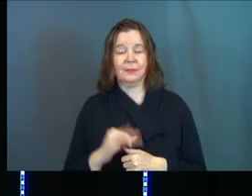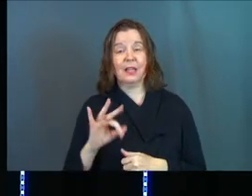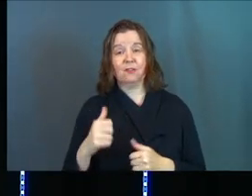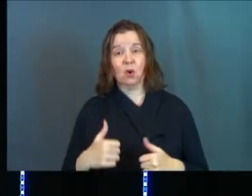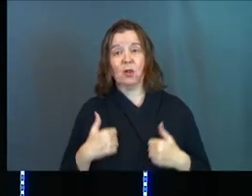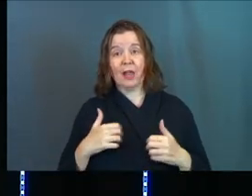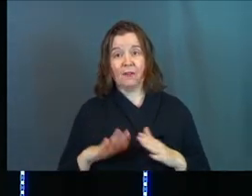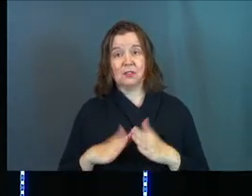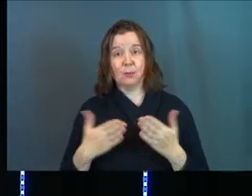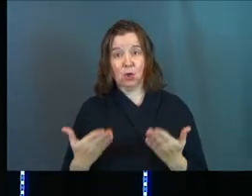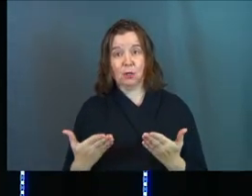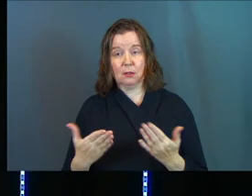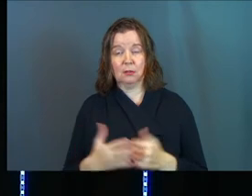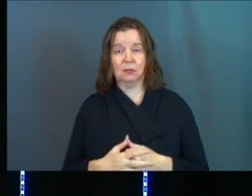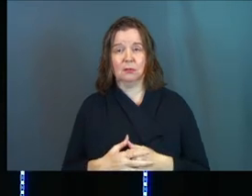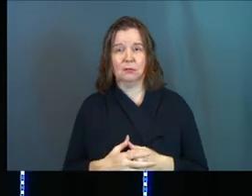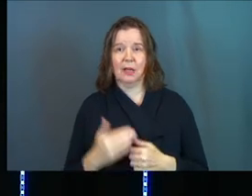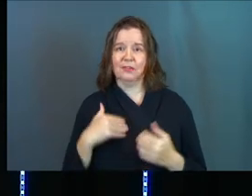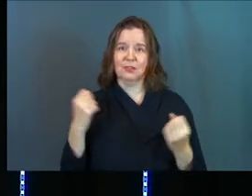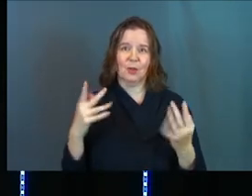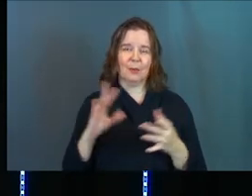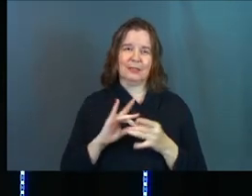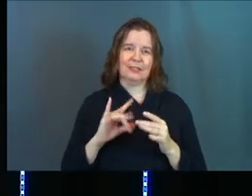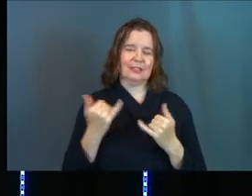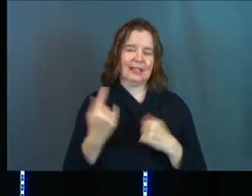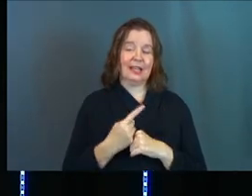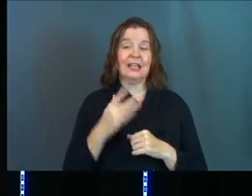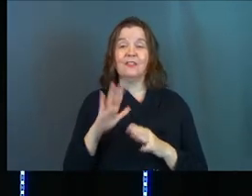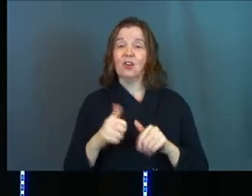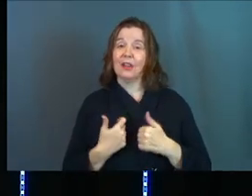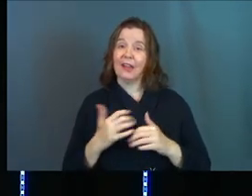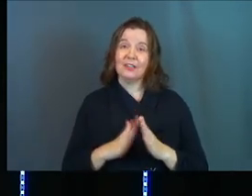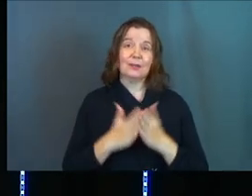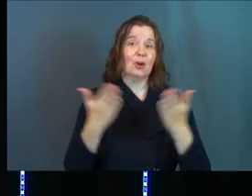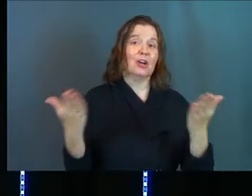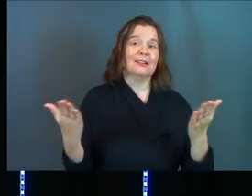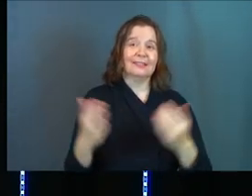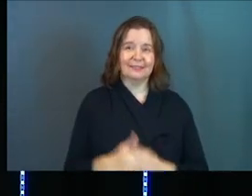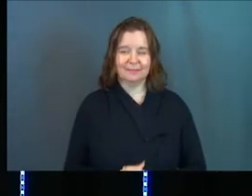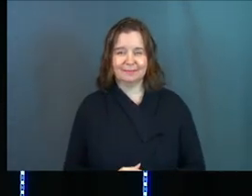If your life is a book, we've had so many illustrations today. If your life is a book